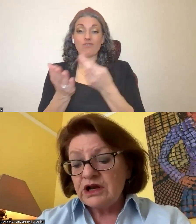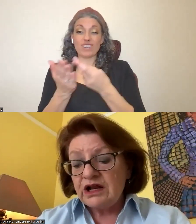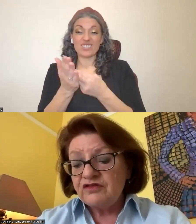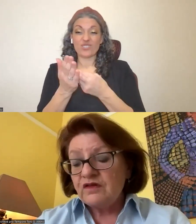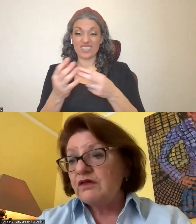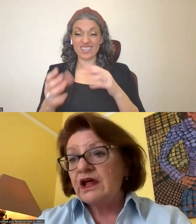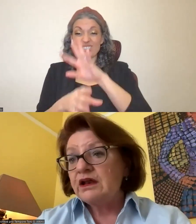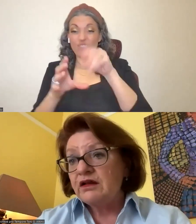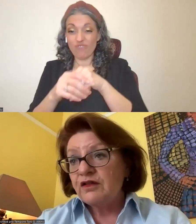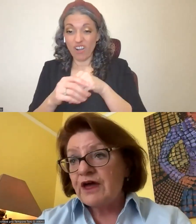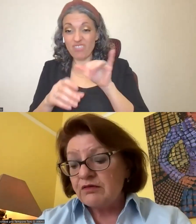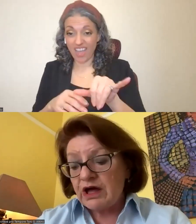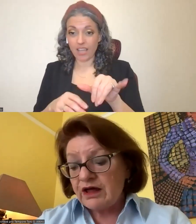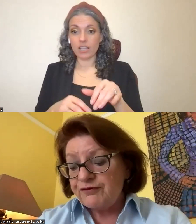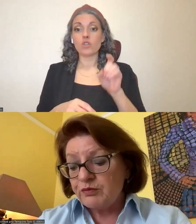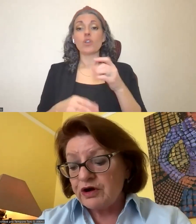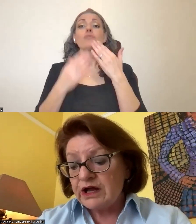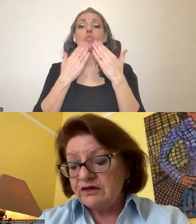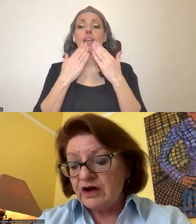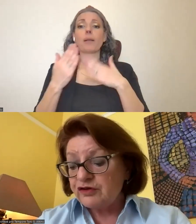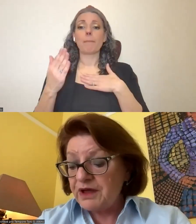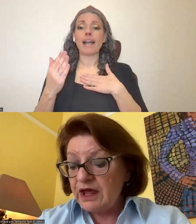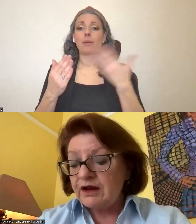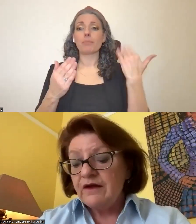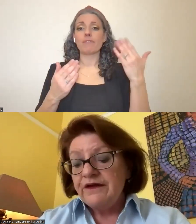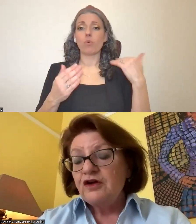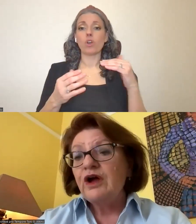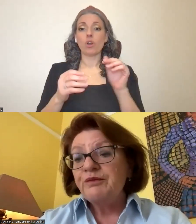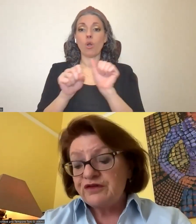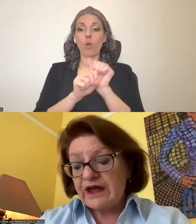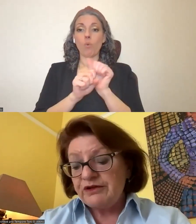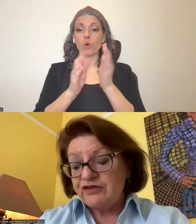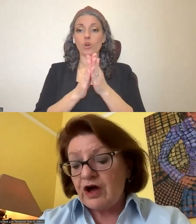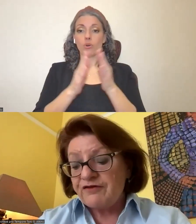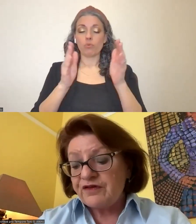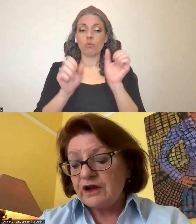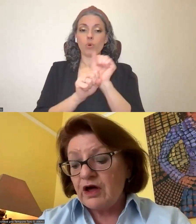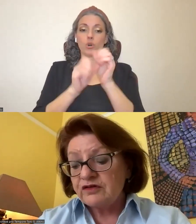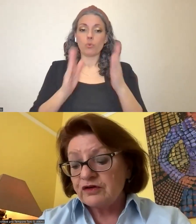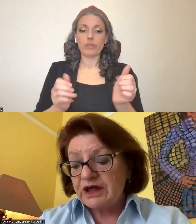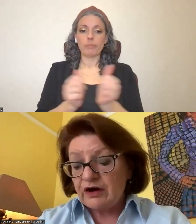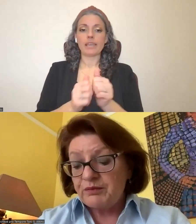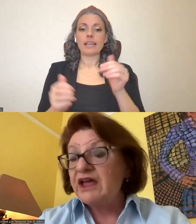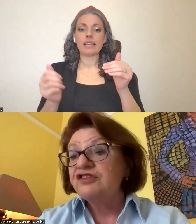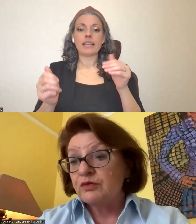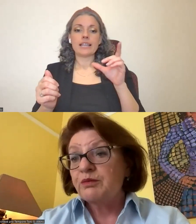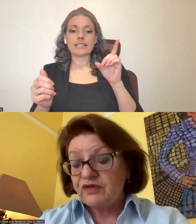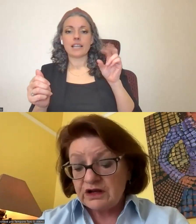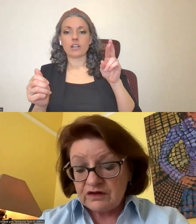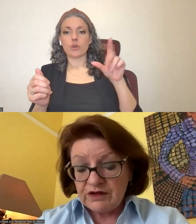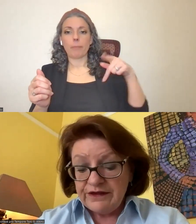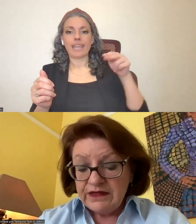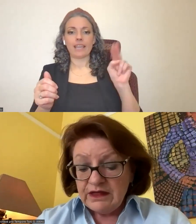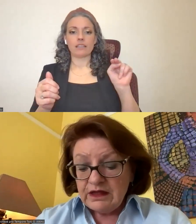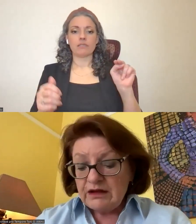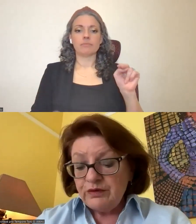have to acknowledge and thank my former colleague, Dr. Pan, who helped establish the Office of the Long-Term Care Patient